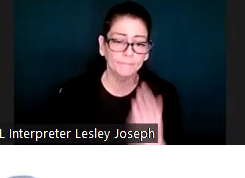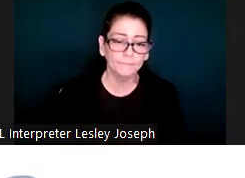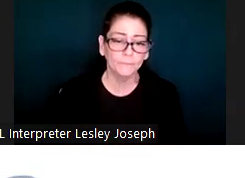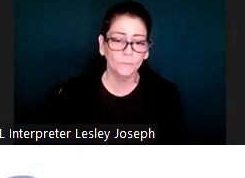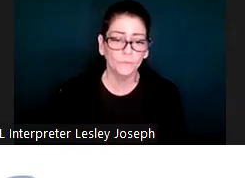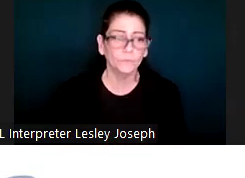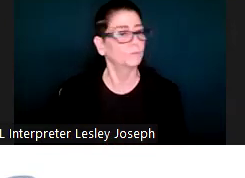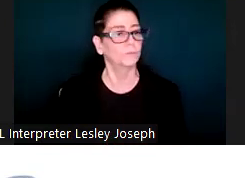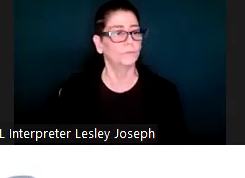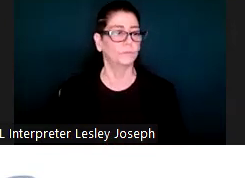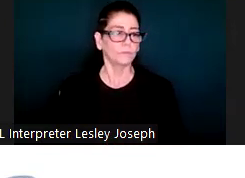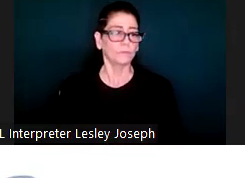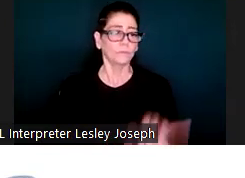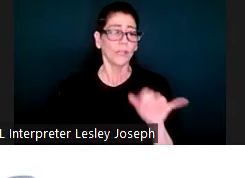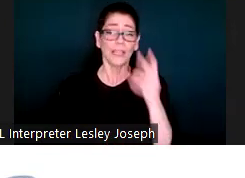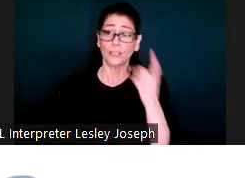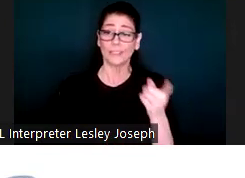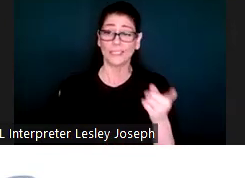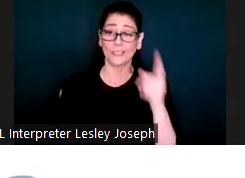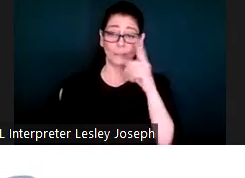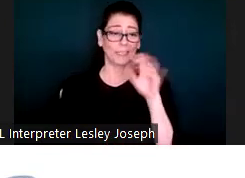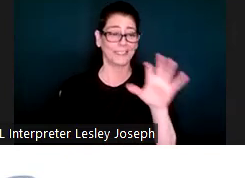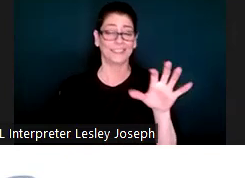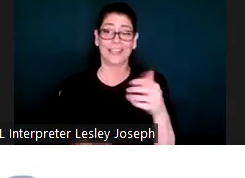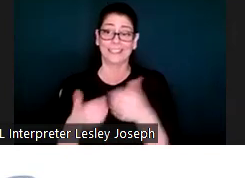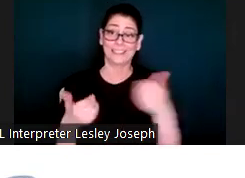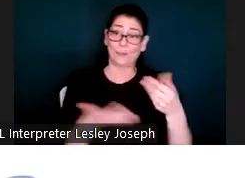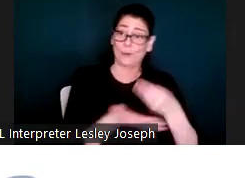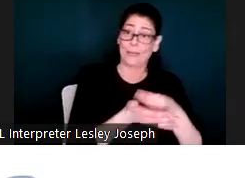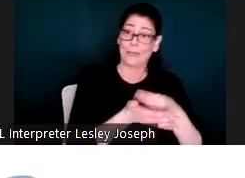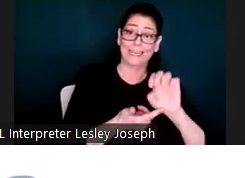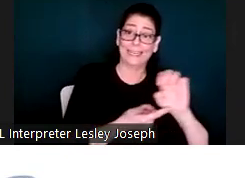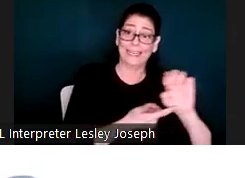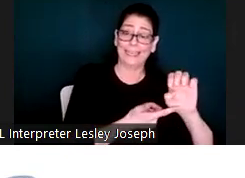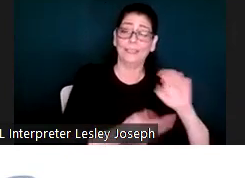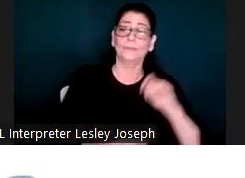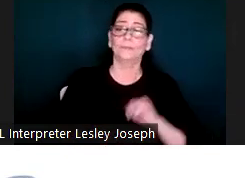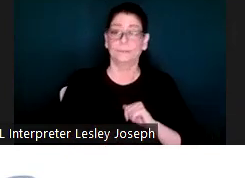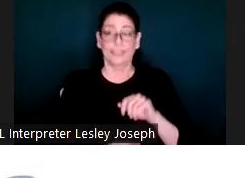As it shows on here, because it has its own pot of funding, it is appropriated